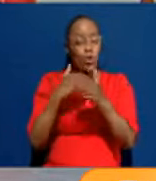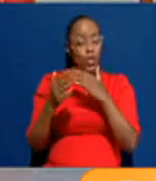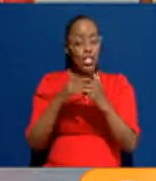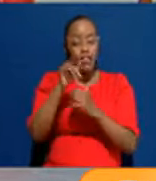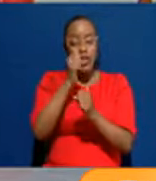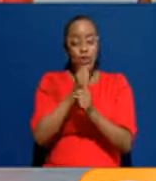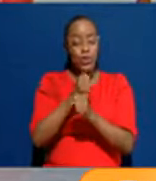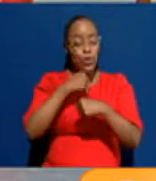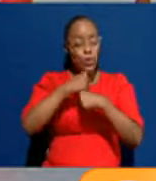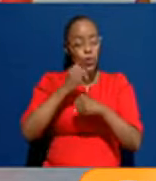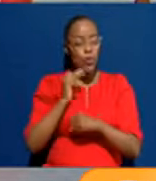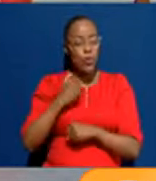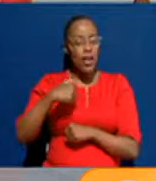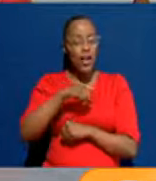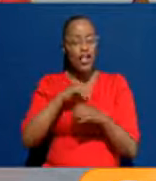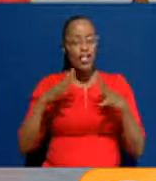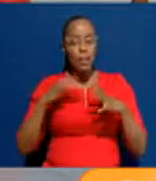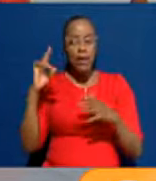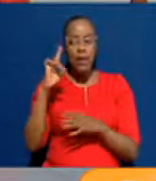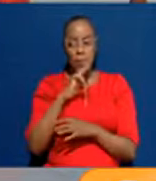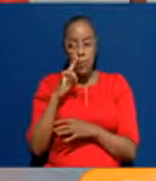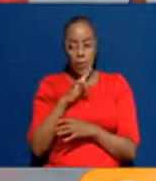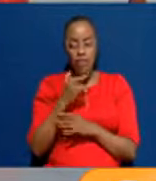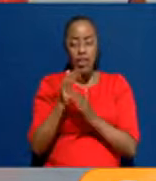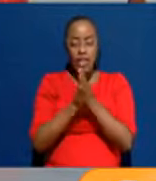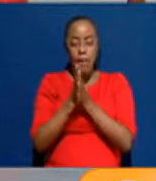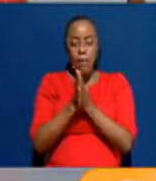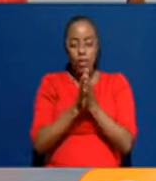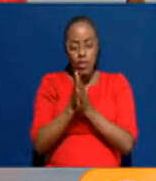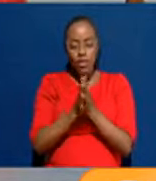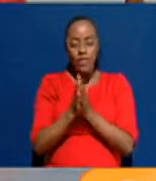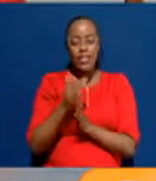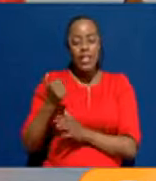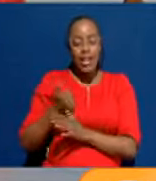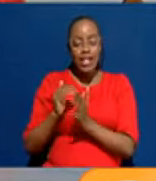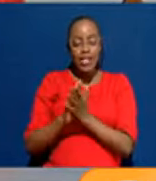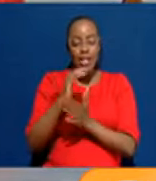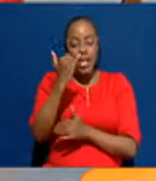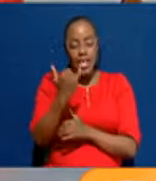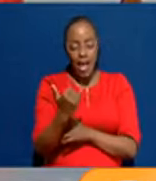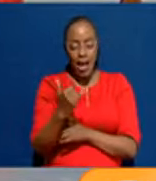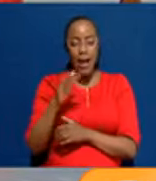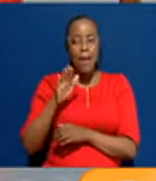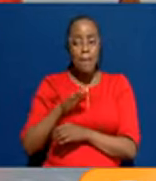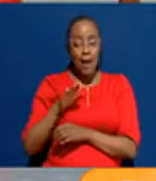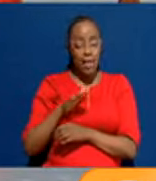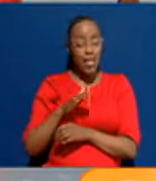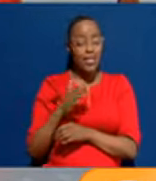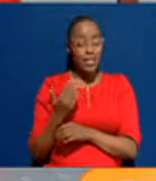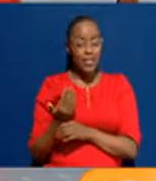will. You make us so proud. Thank you. I want to motivate girls and young mothers. So, yeah. So,